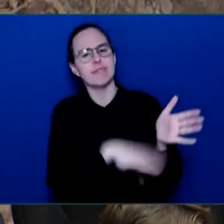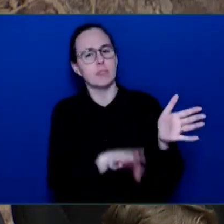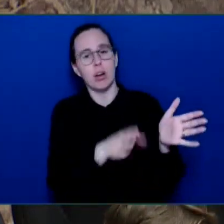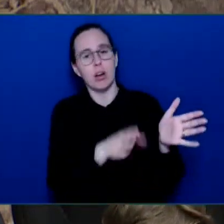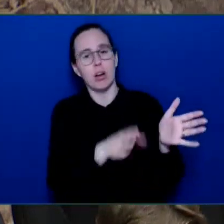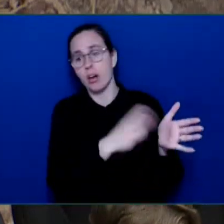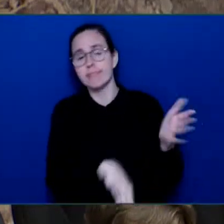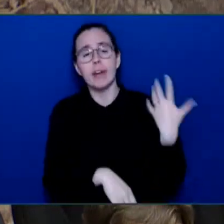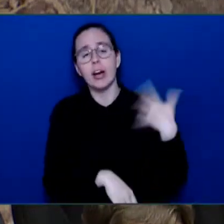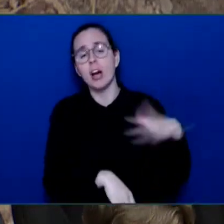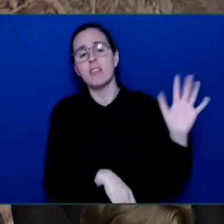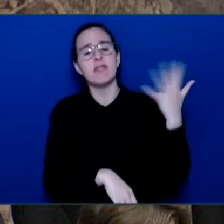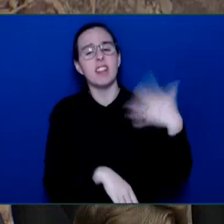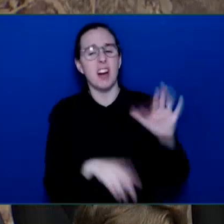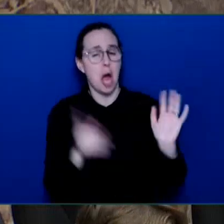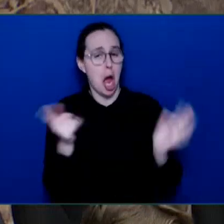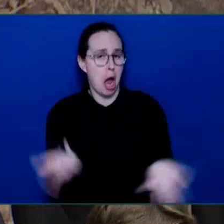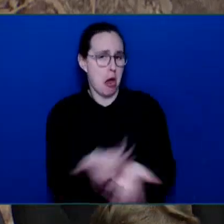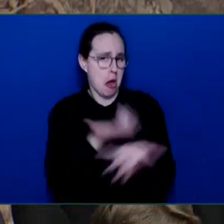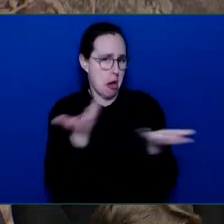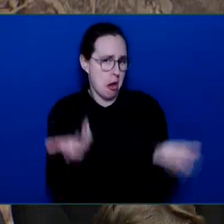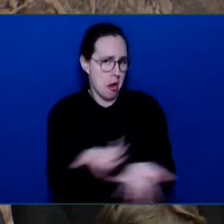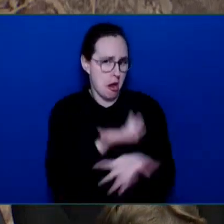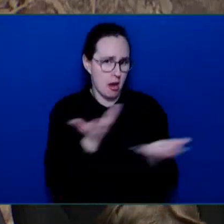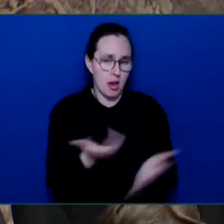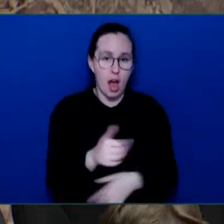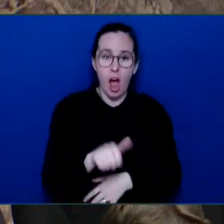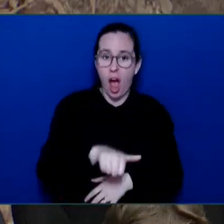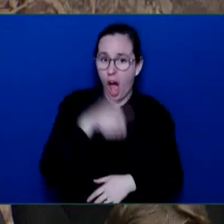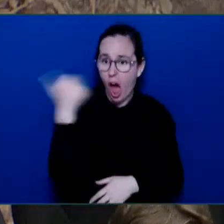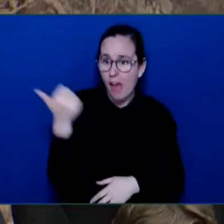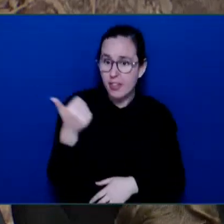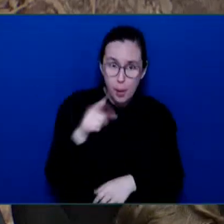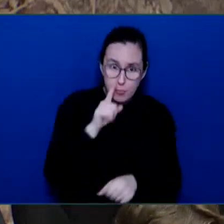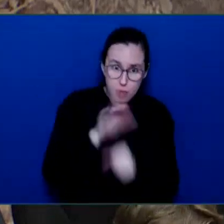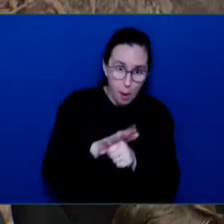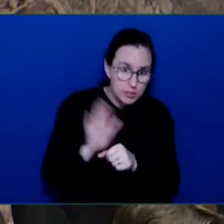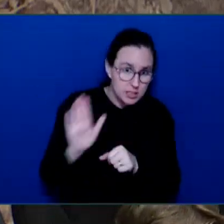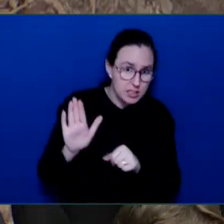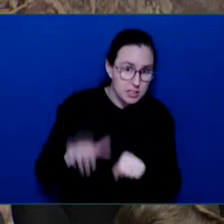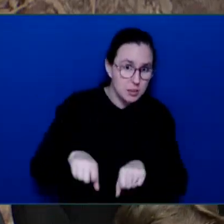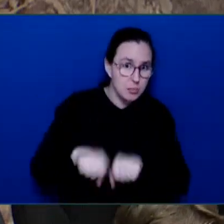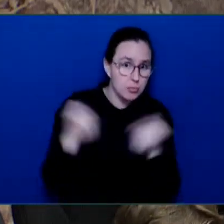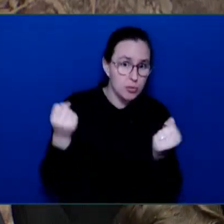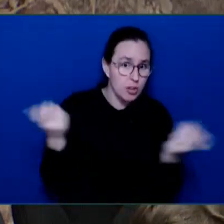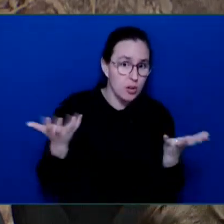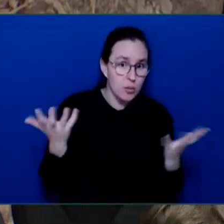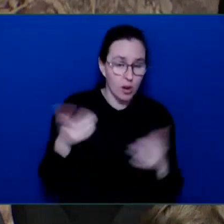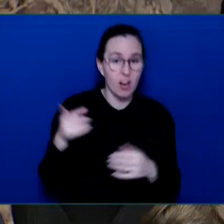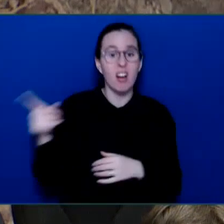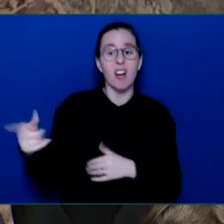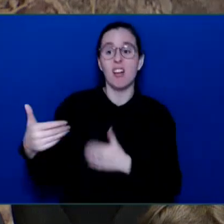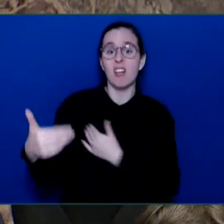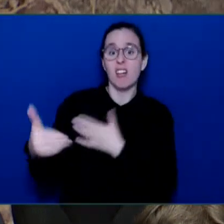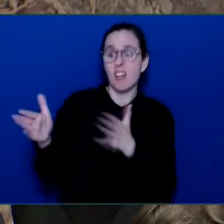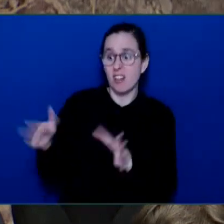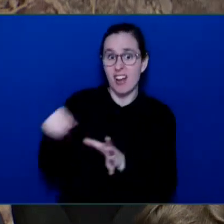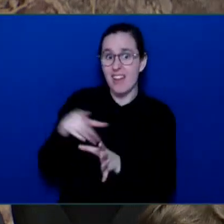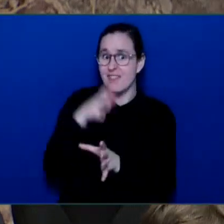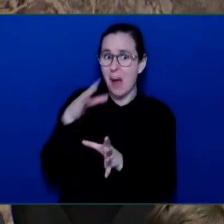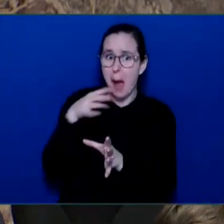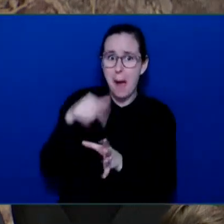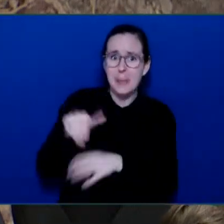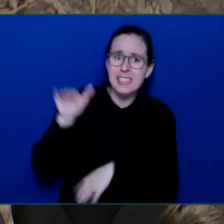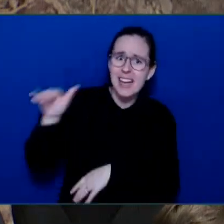to protect them from trespassing by radical activists. I certainly remember that evening very well. I witnessed